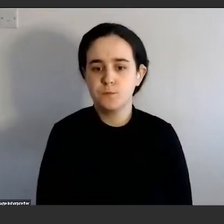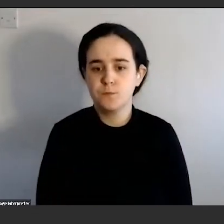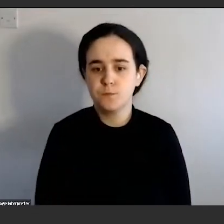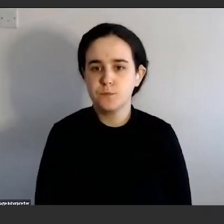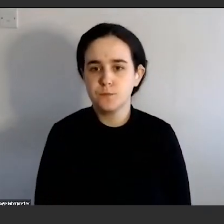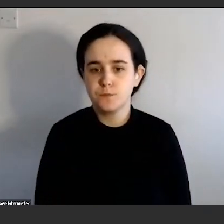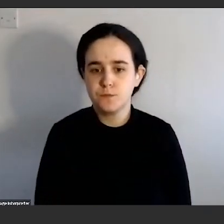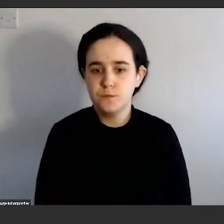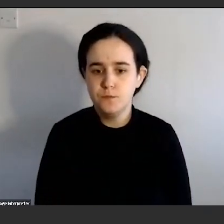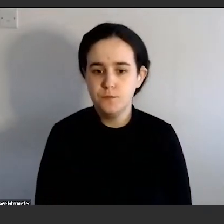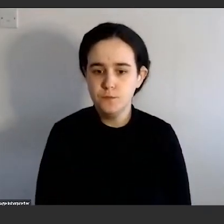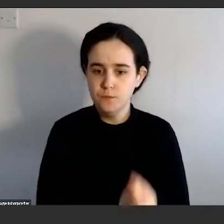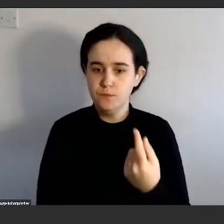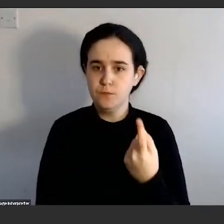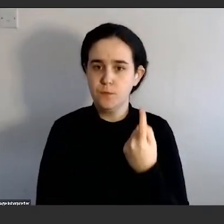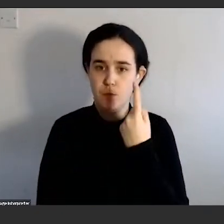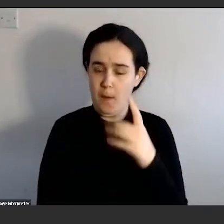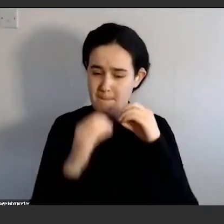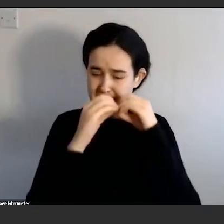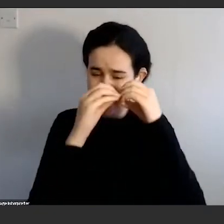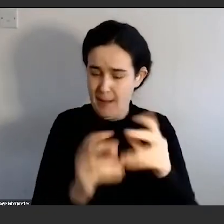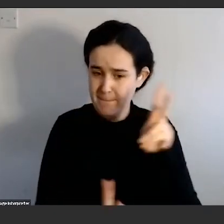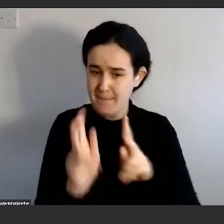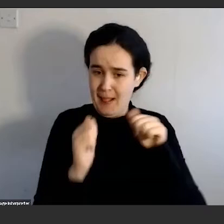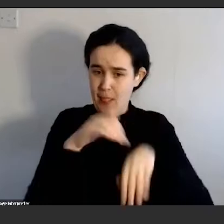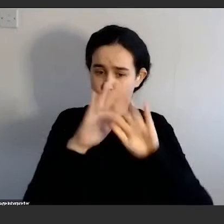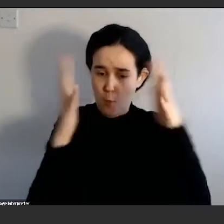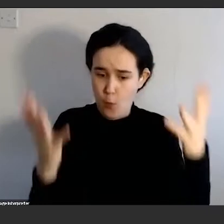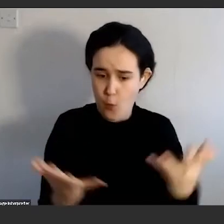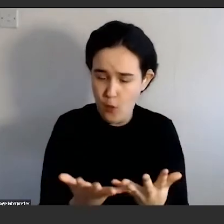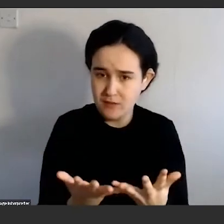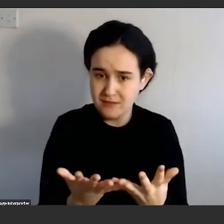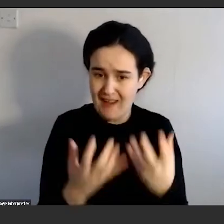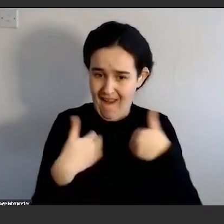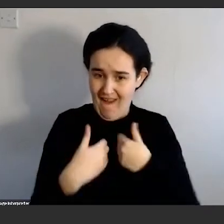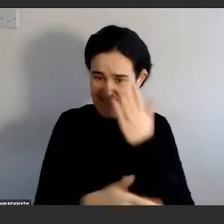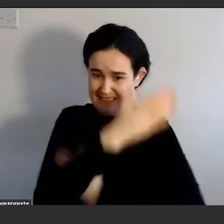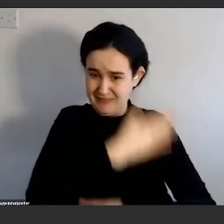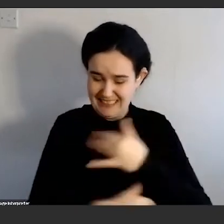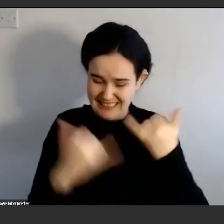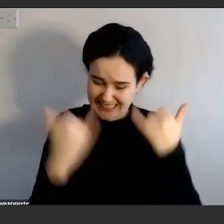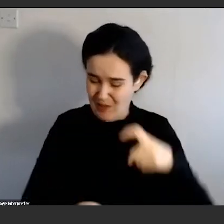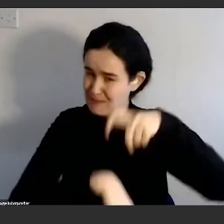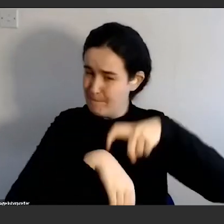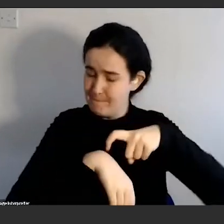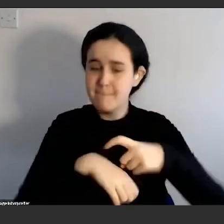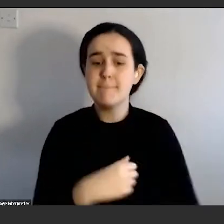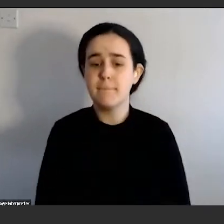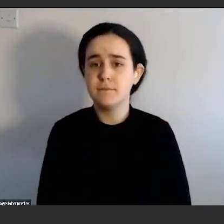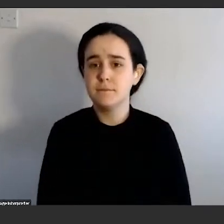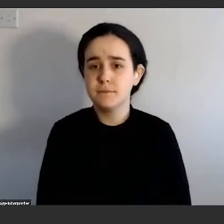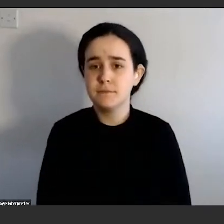is the time to commit to change and make